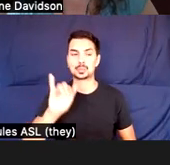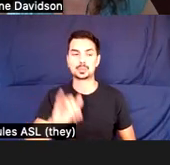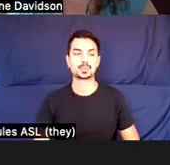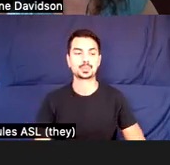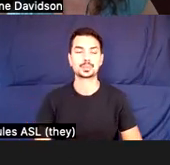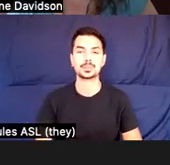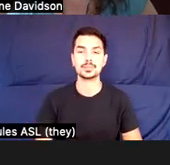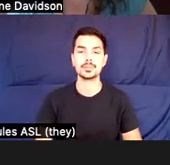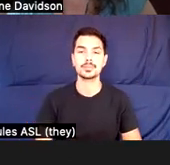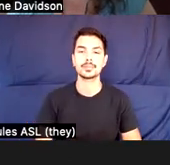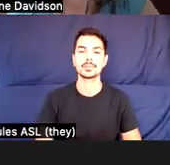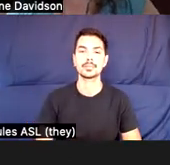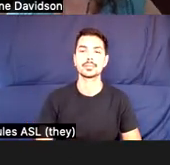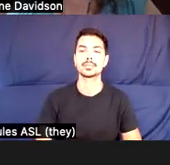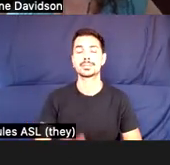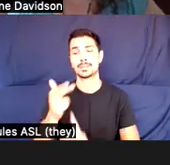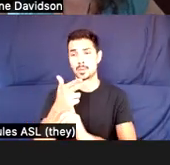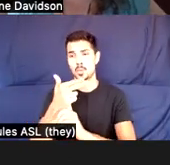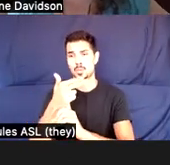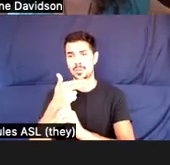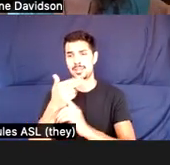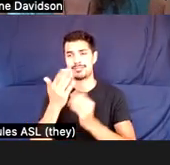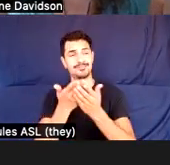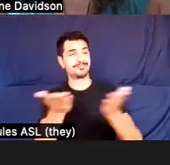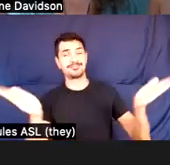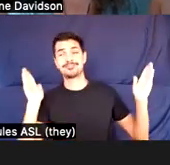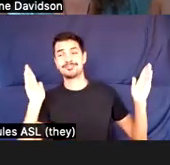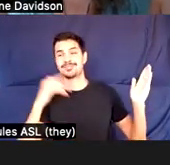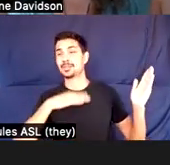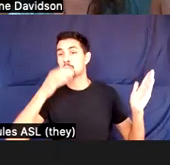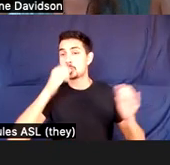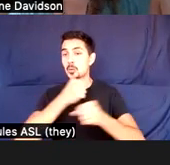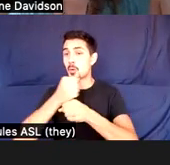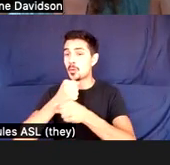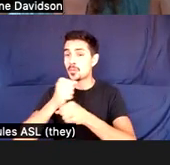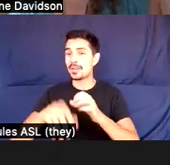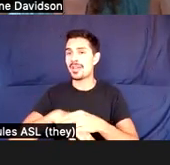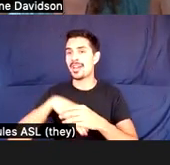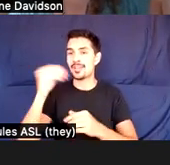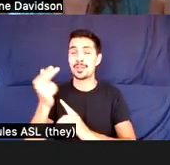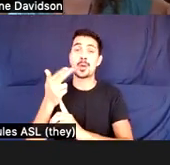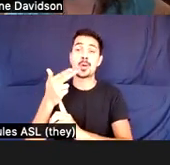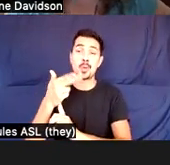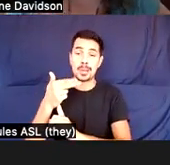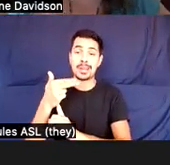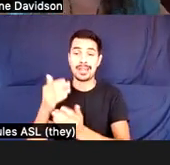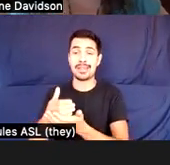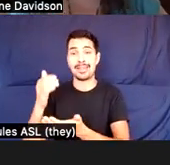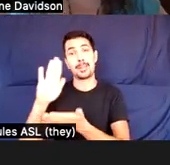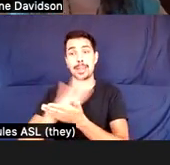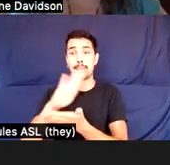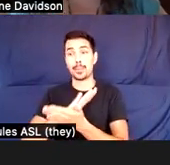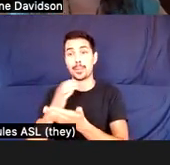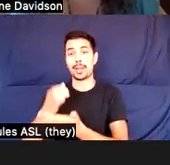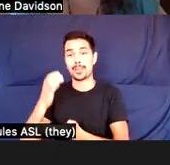As you can see, I'm in a hotel. So I'm drinking coffee out of an old hotel coffee out of a paper cup.